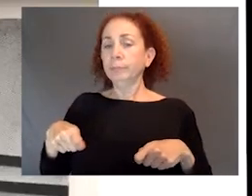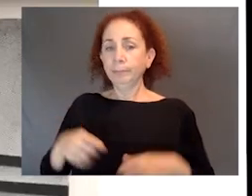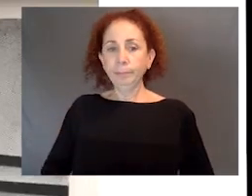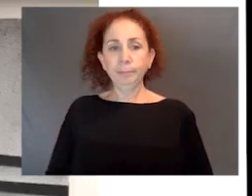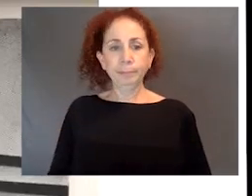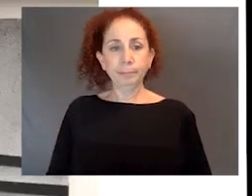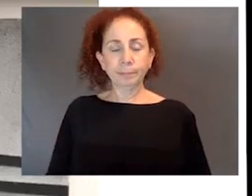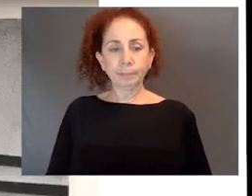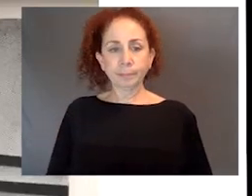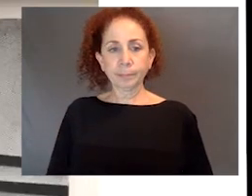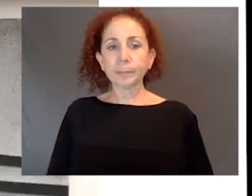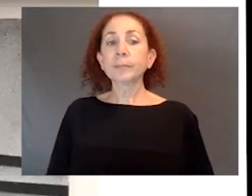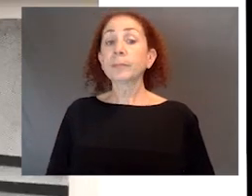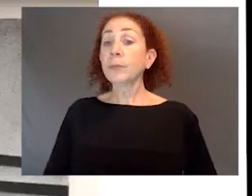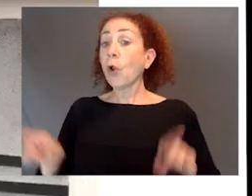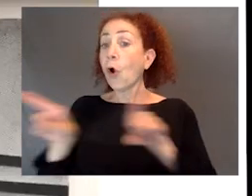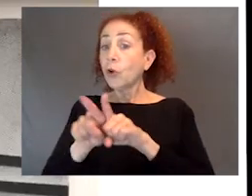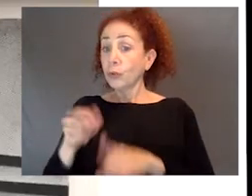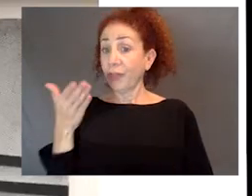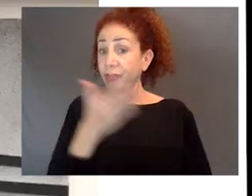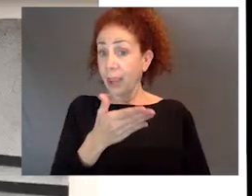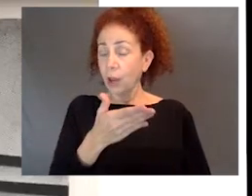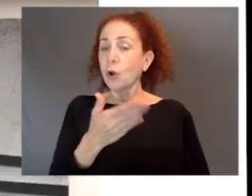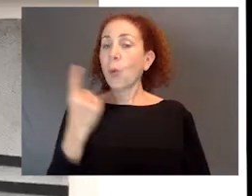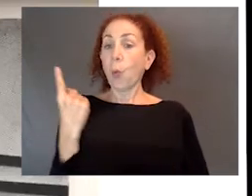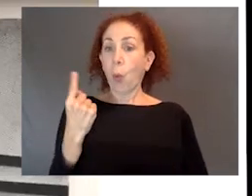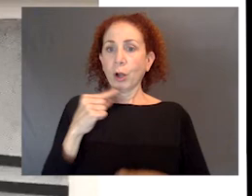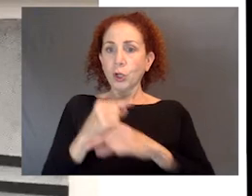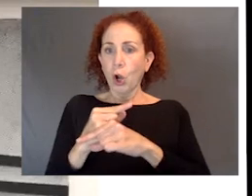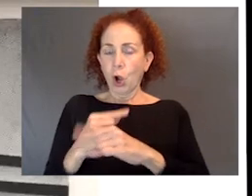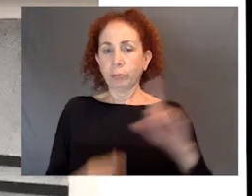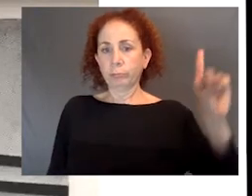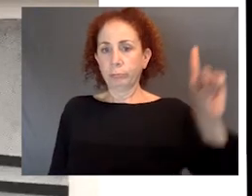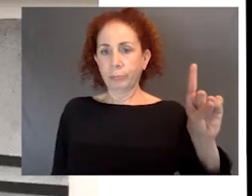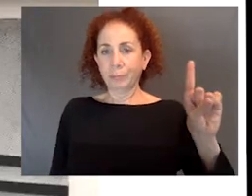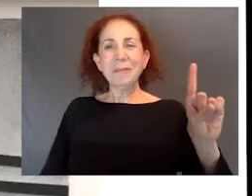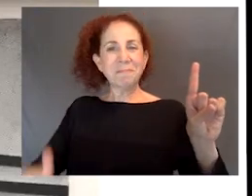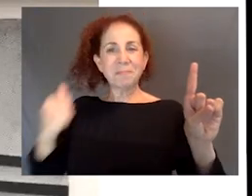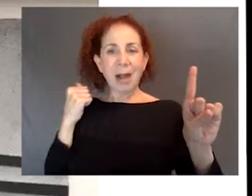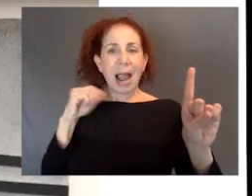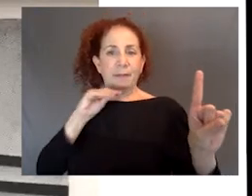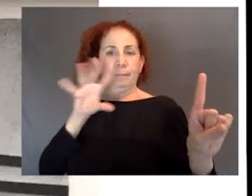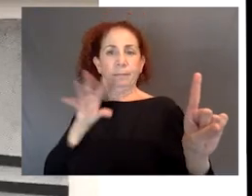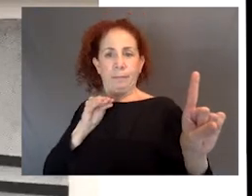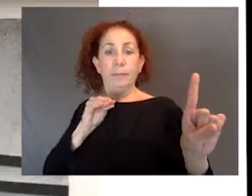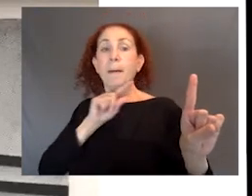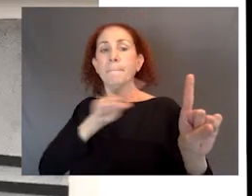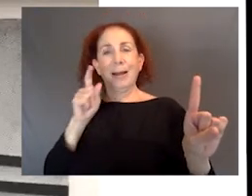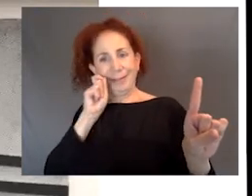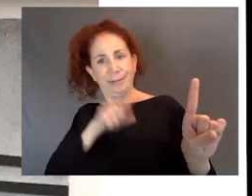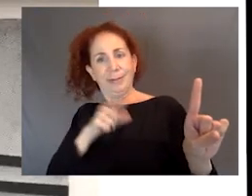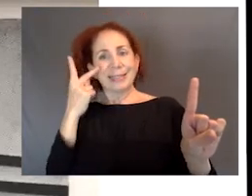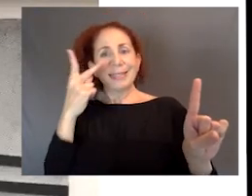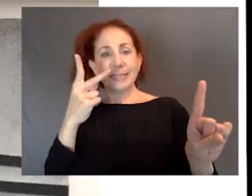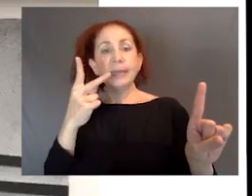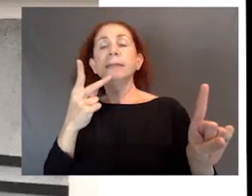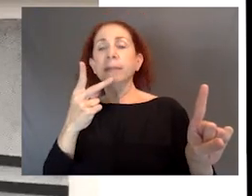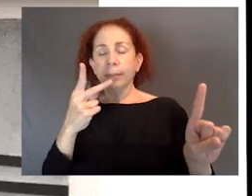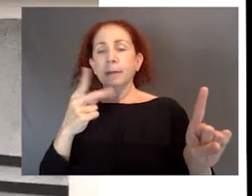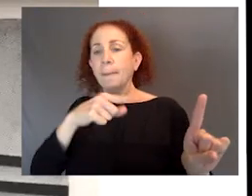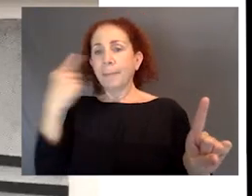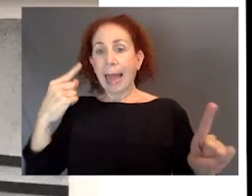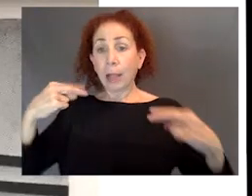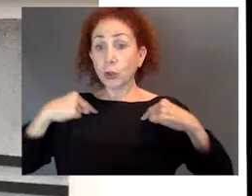vest. Also present in the picture is a single guard. His back is facing the camera, but we can see that he is wearing a